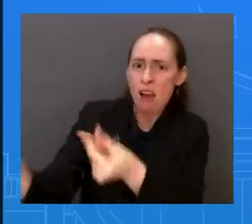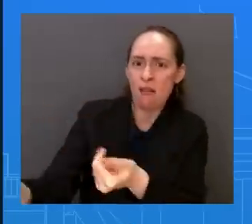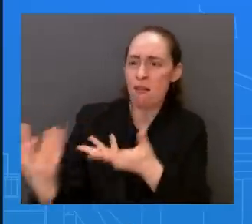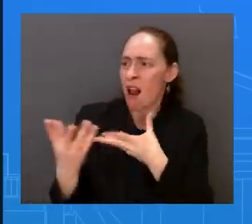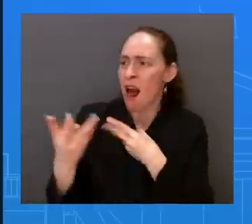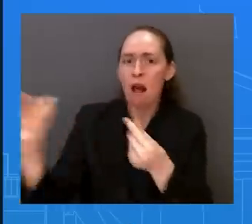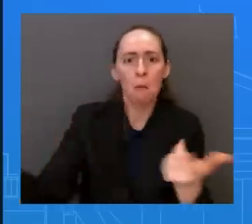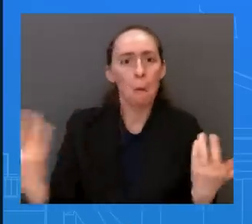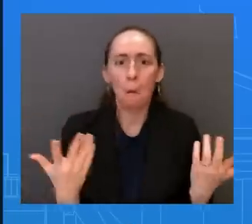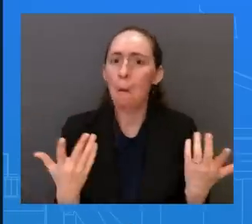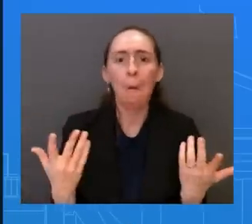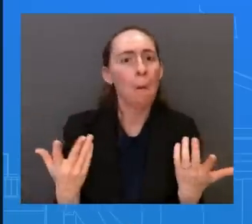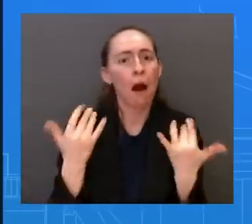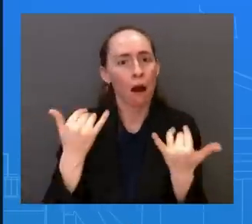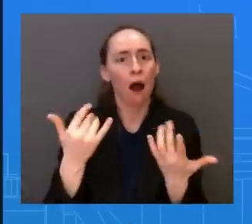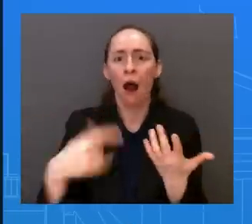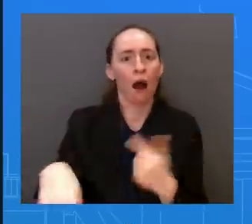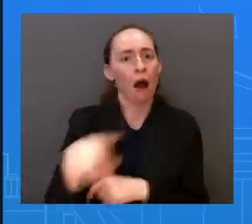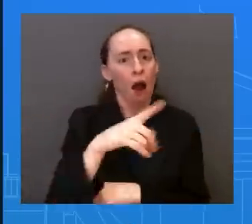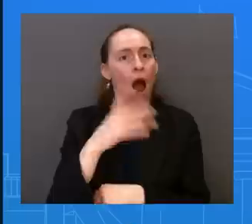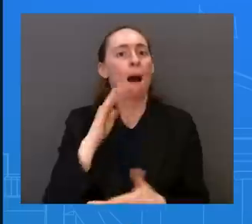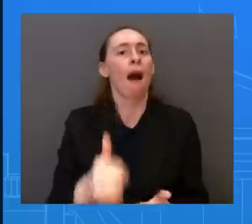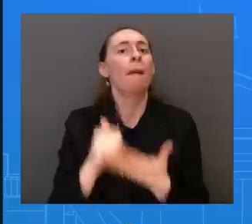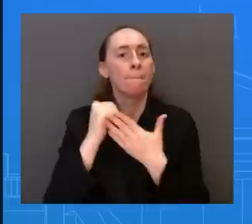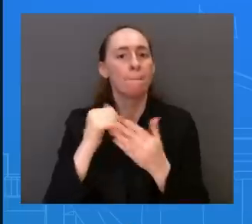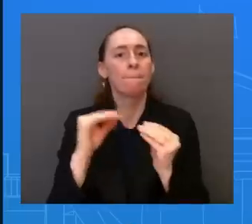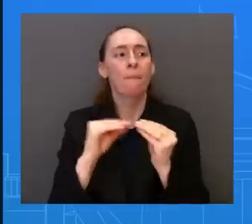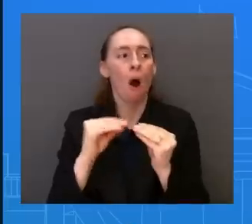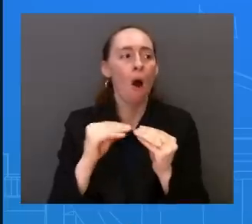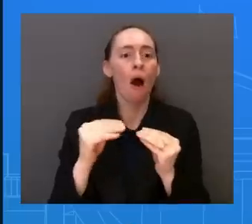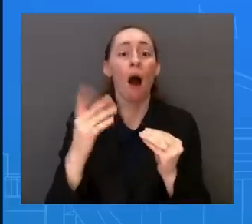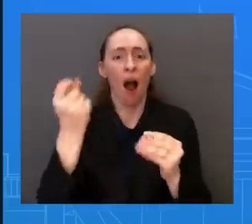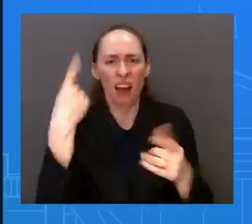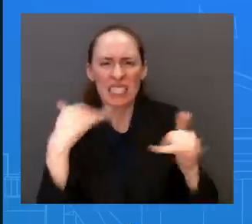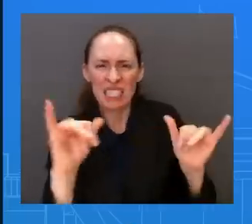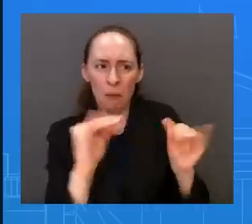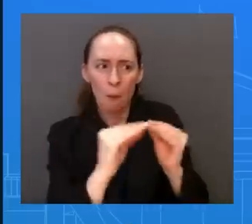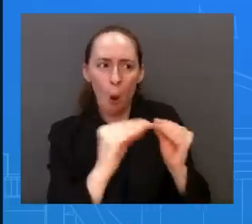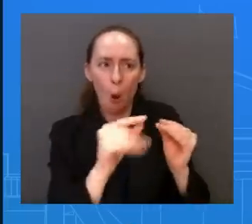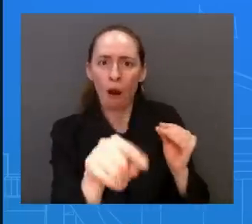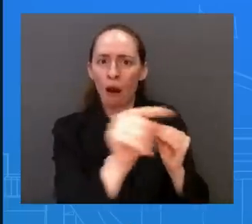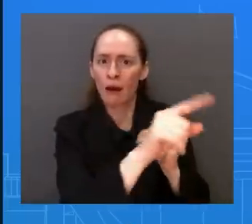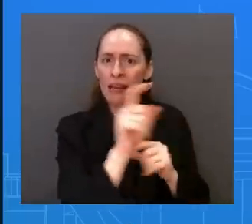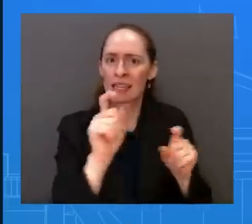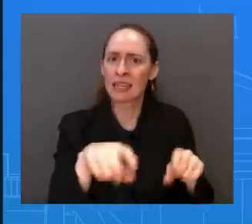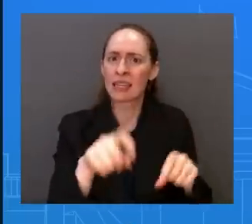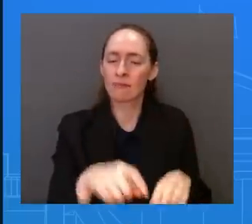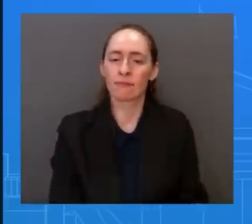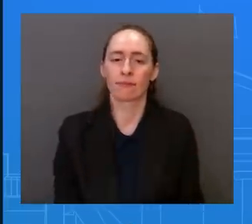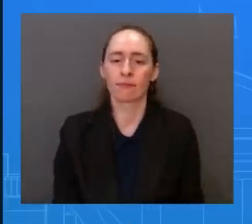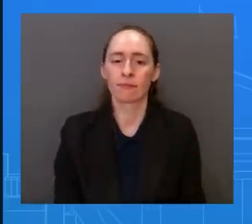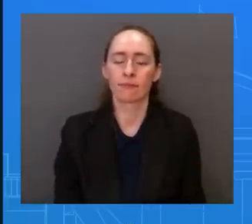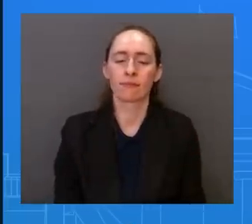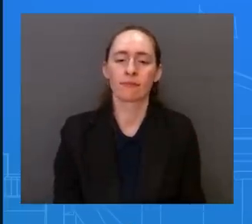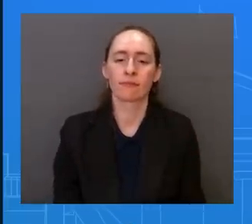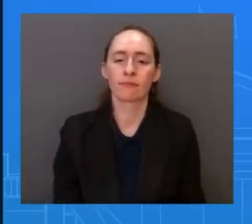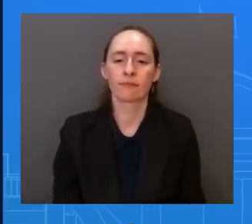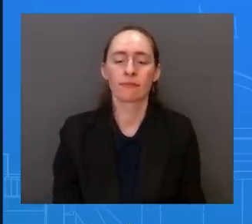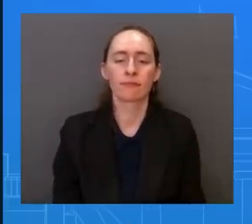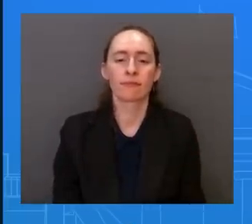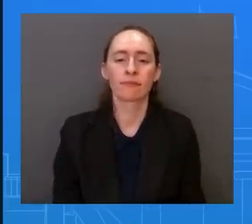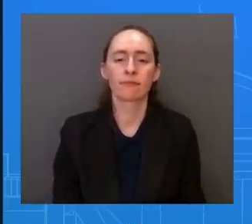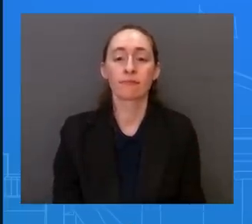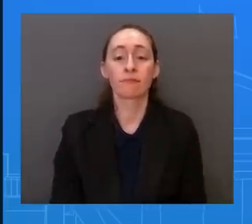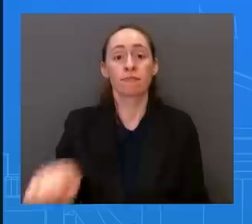example, lower the cost of childcare, lower the cost of care for caring for an elderly parent, so that that also reduces a family's balance